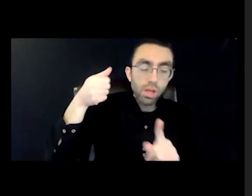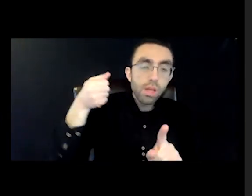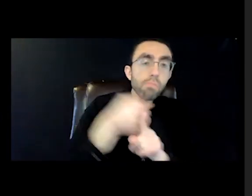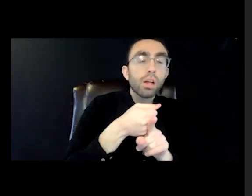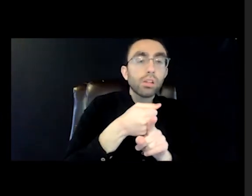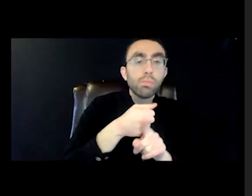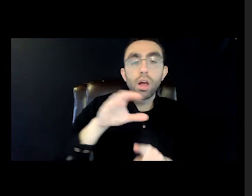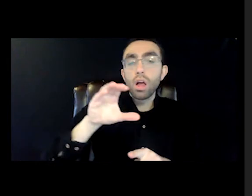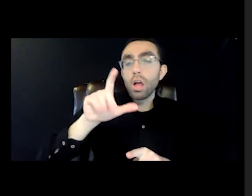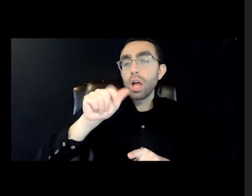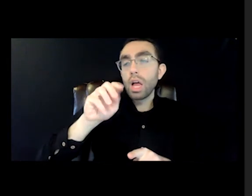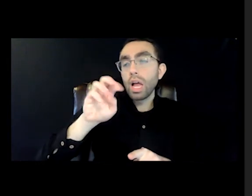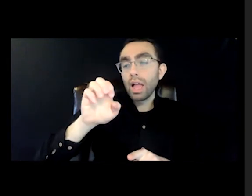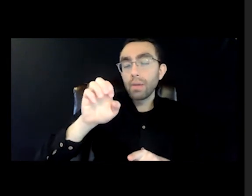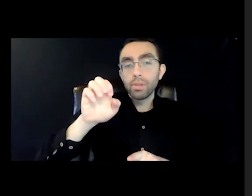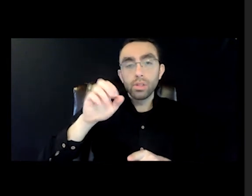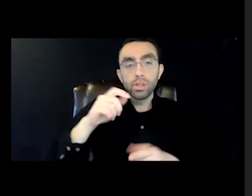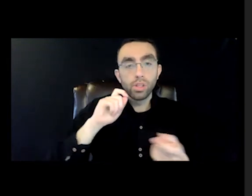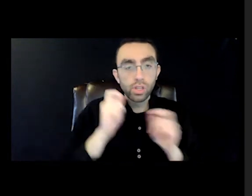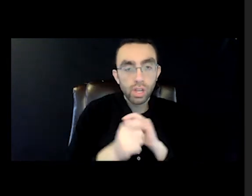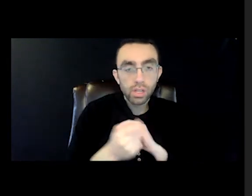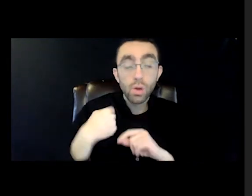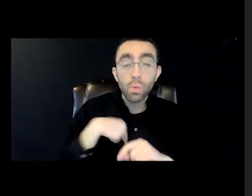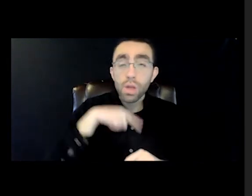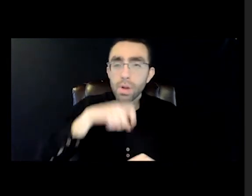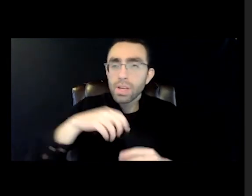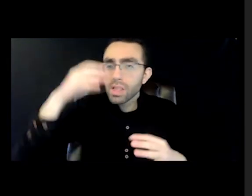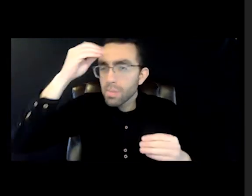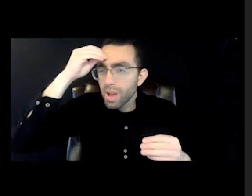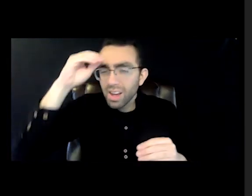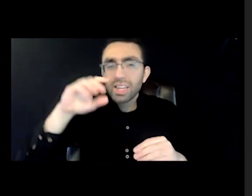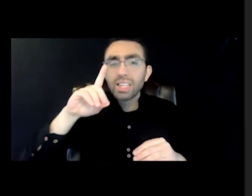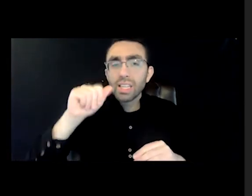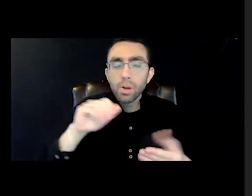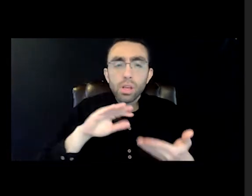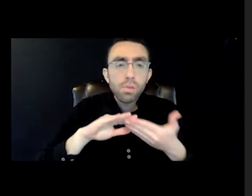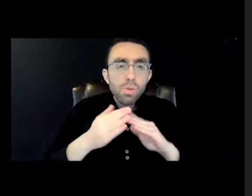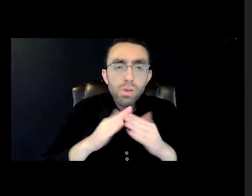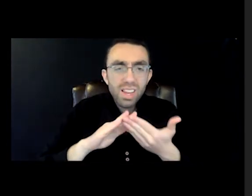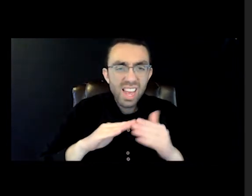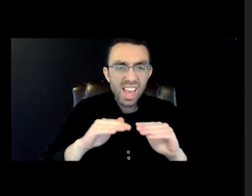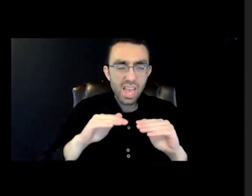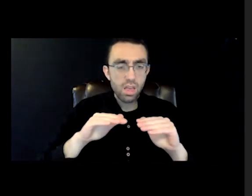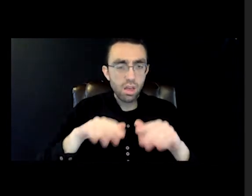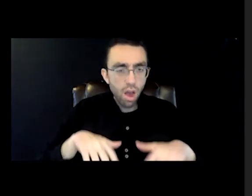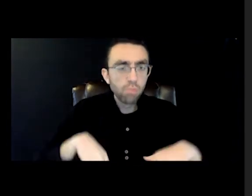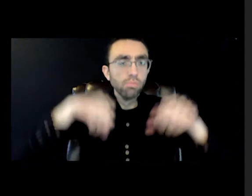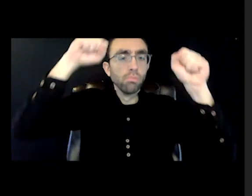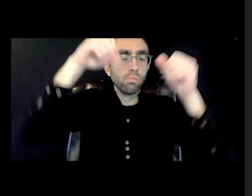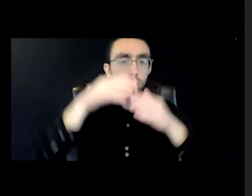also the importance of disabled leadership as a community that is continually paving the way,